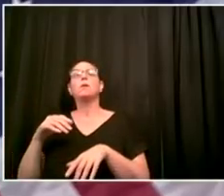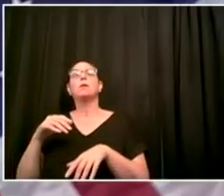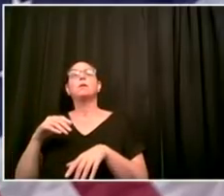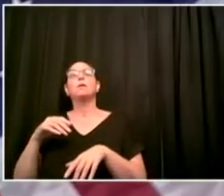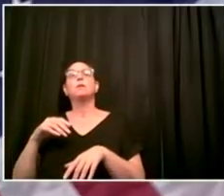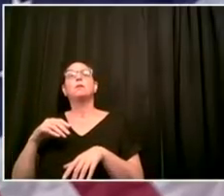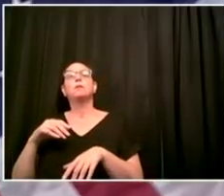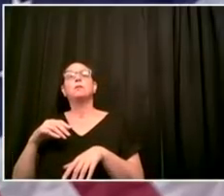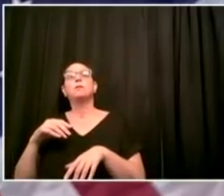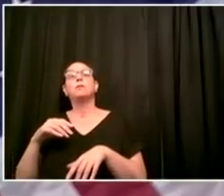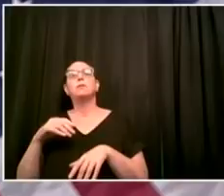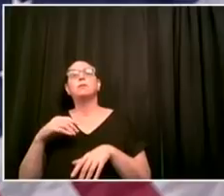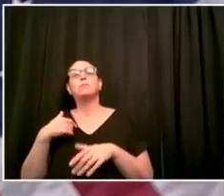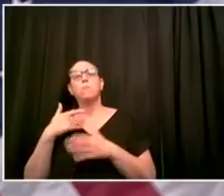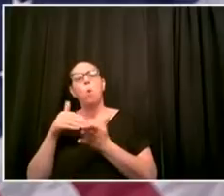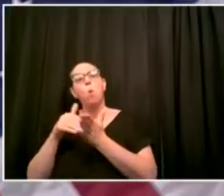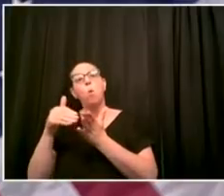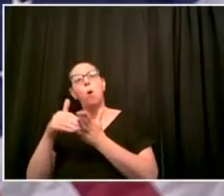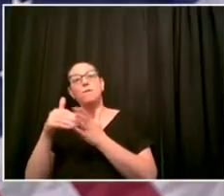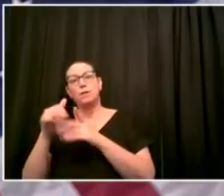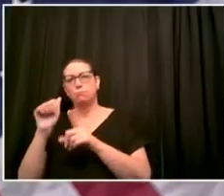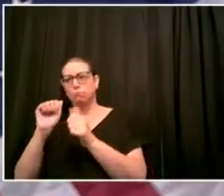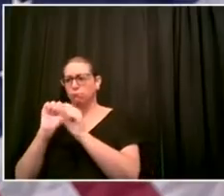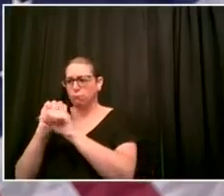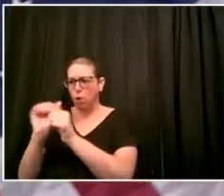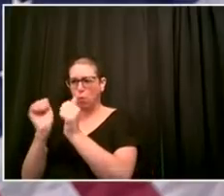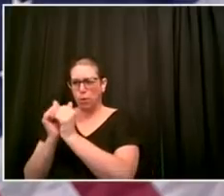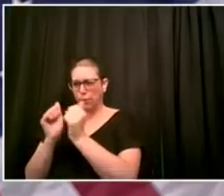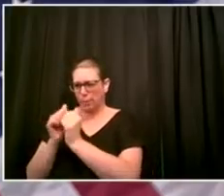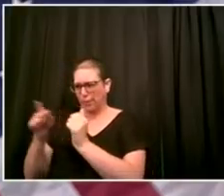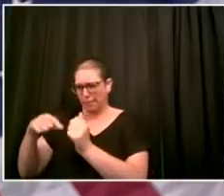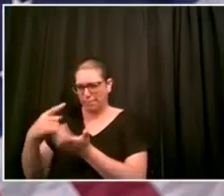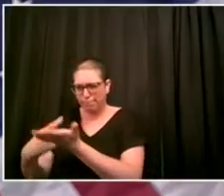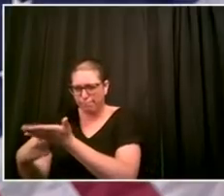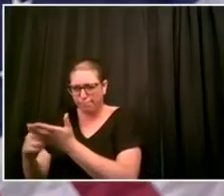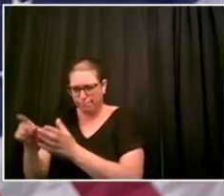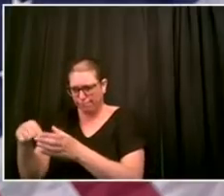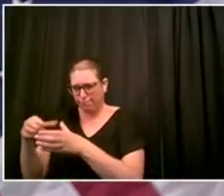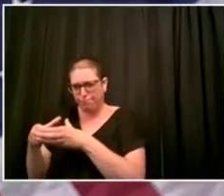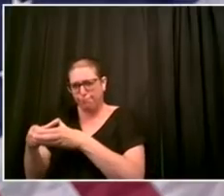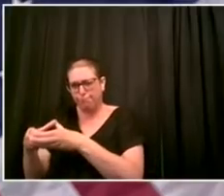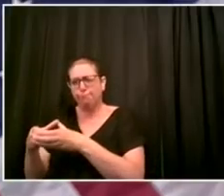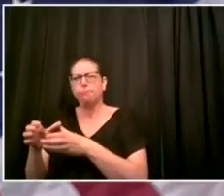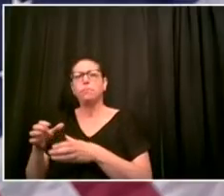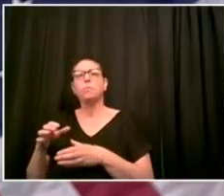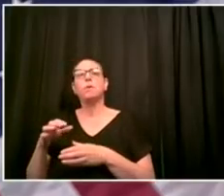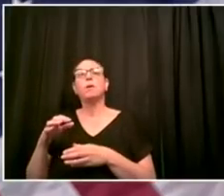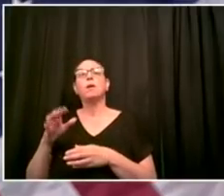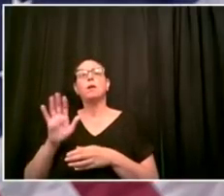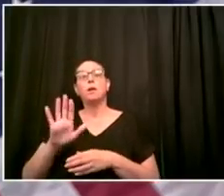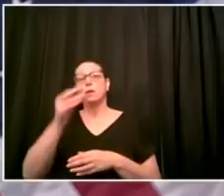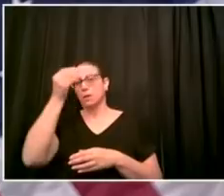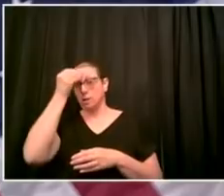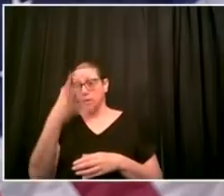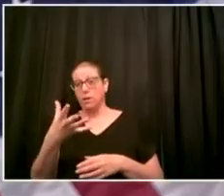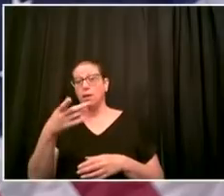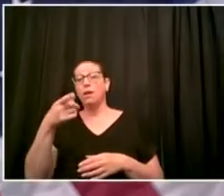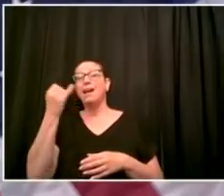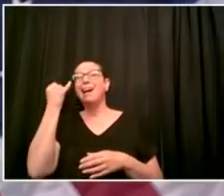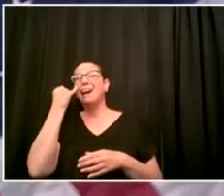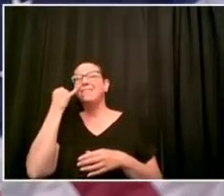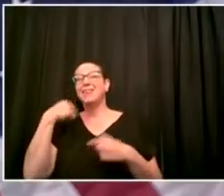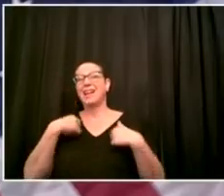transparency wherever we can get clear information. It's always important to make sure the information is clear and consistent. I want to see